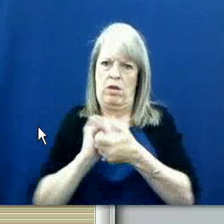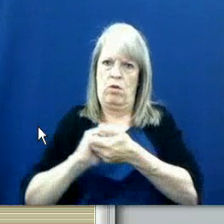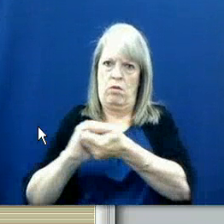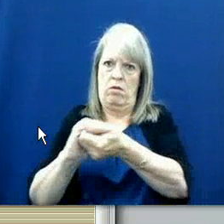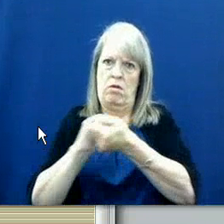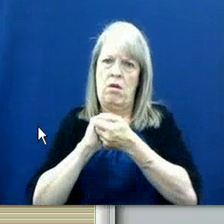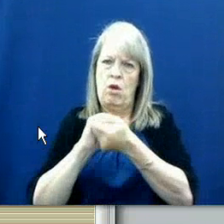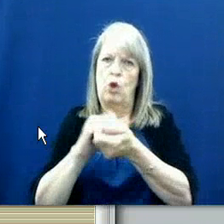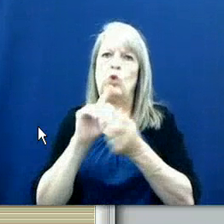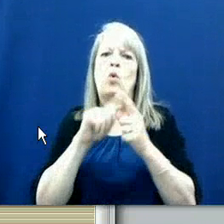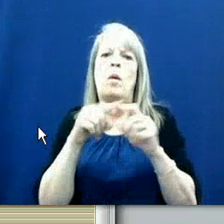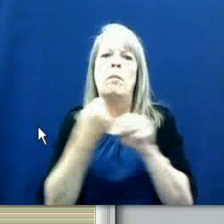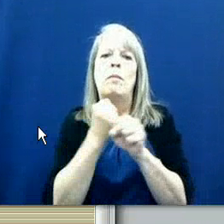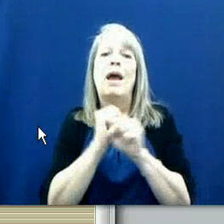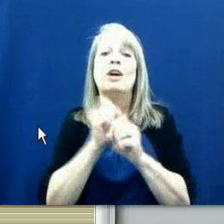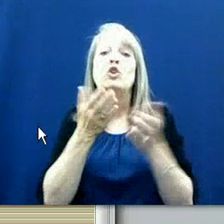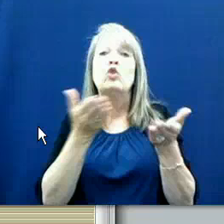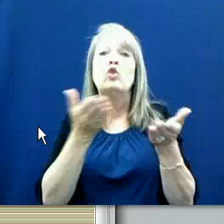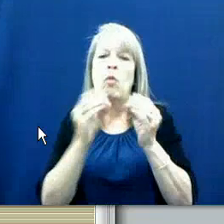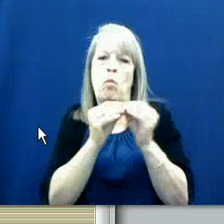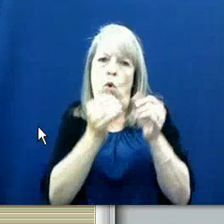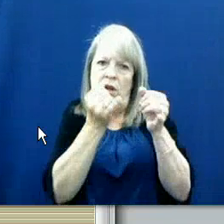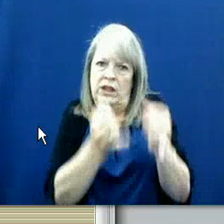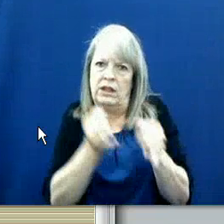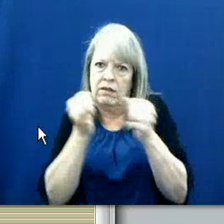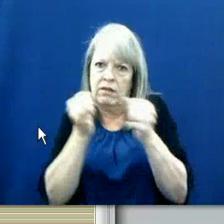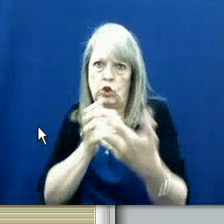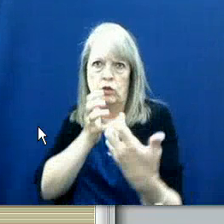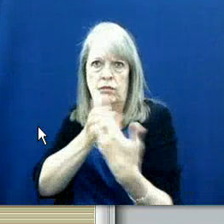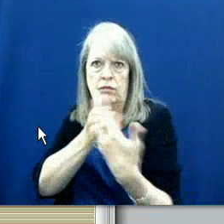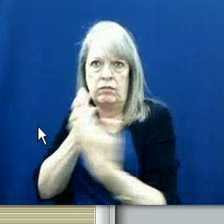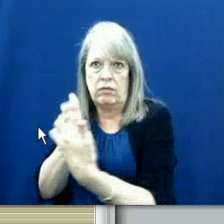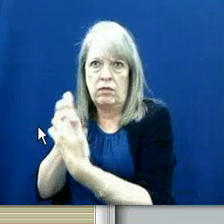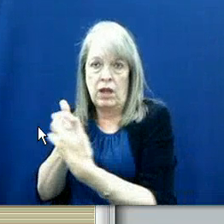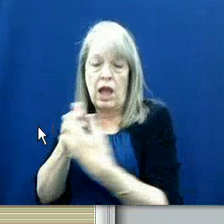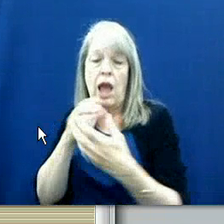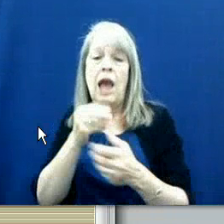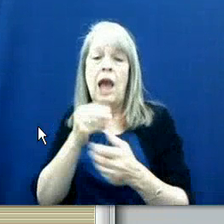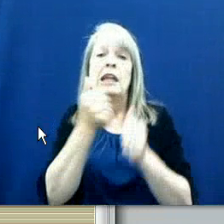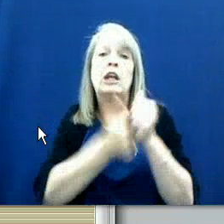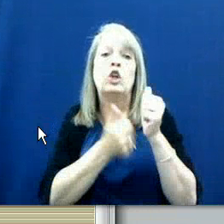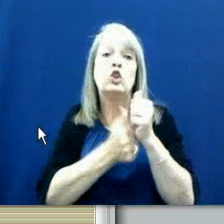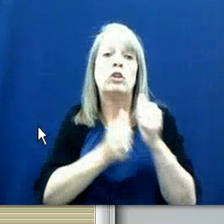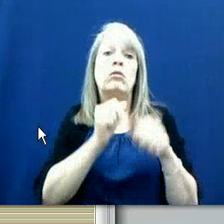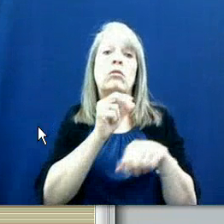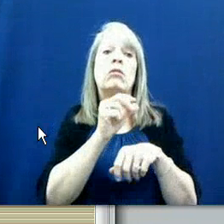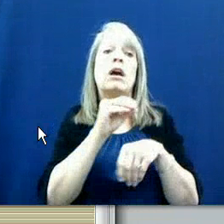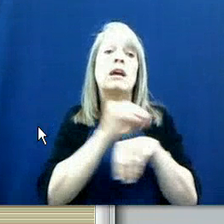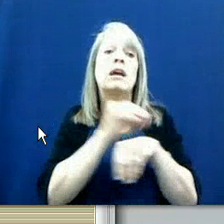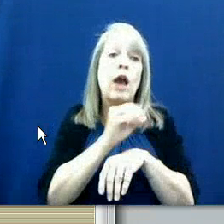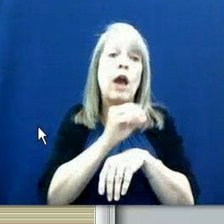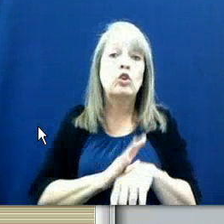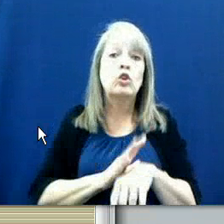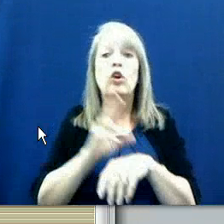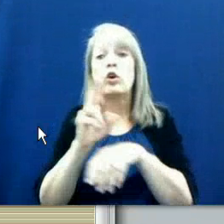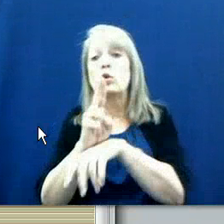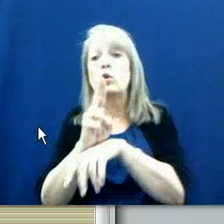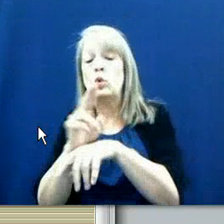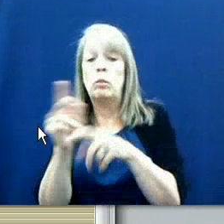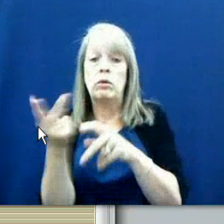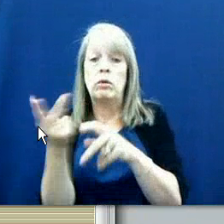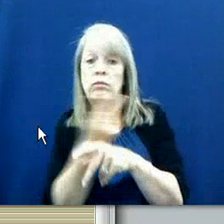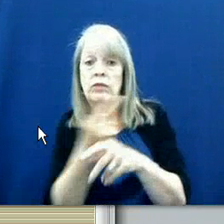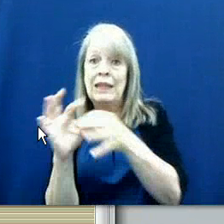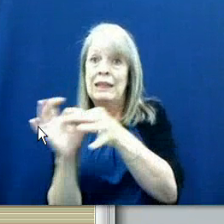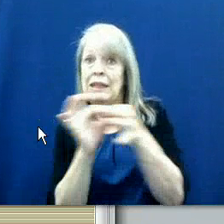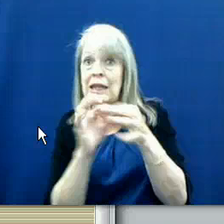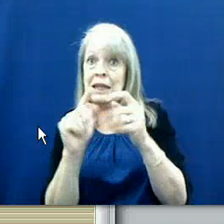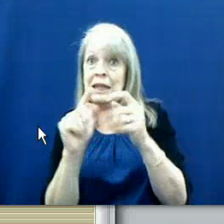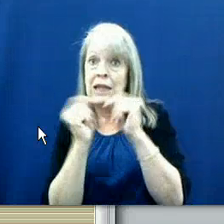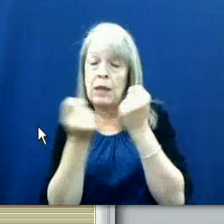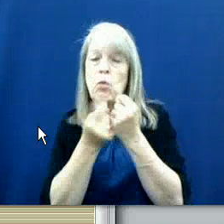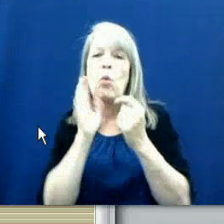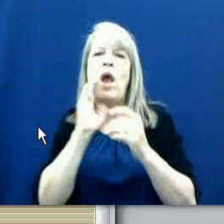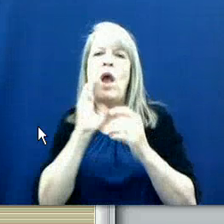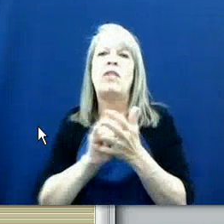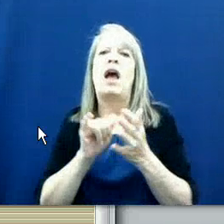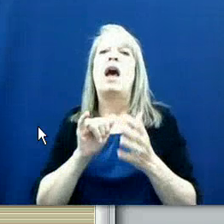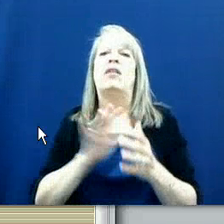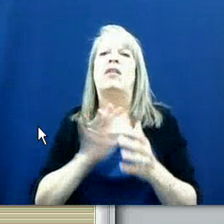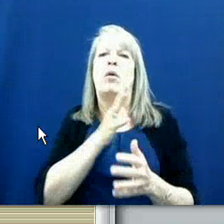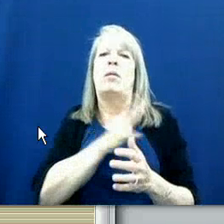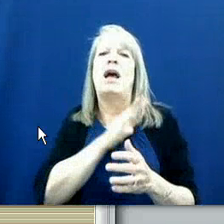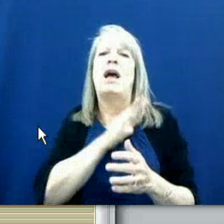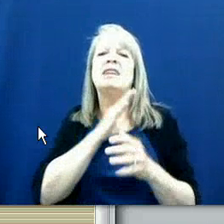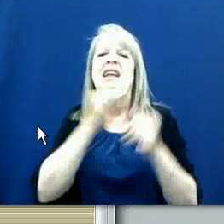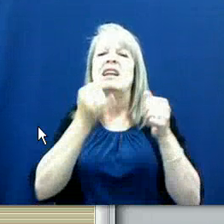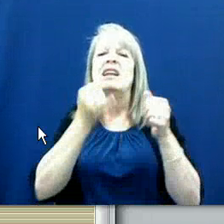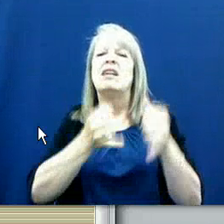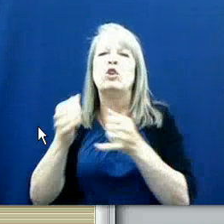individualize services, and each counselor-consumer team would use a formal, individualized written rehabilitation program